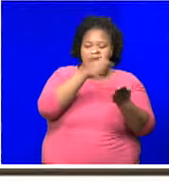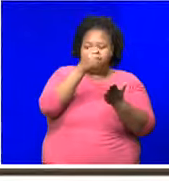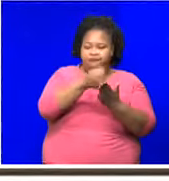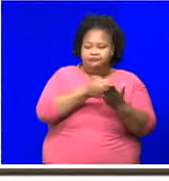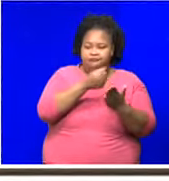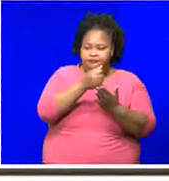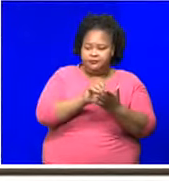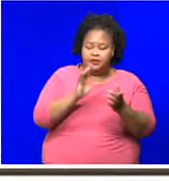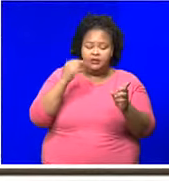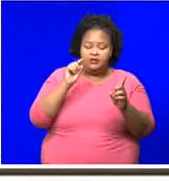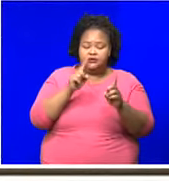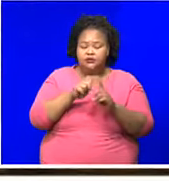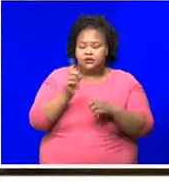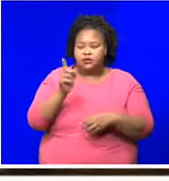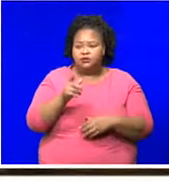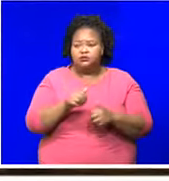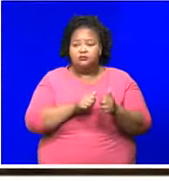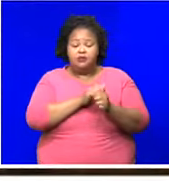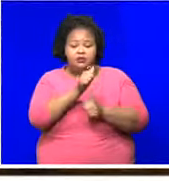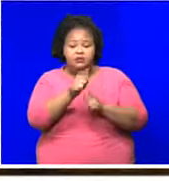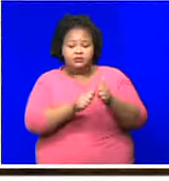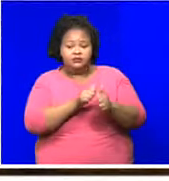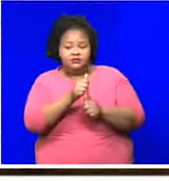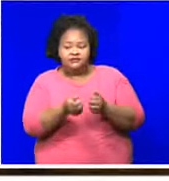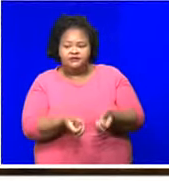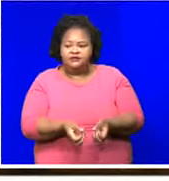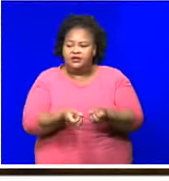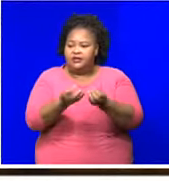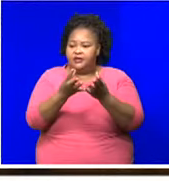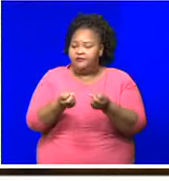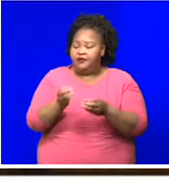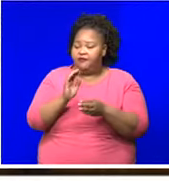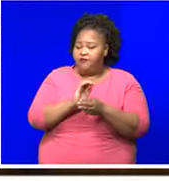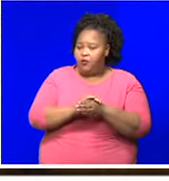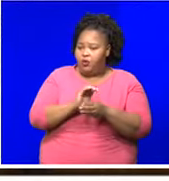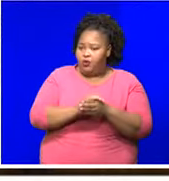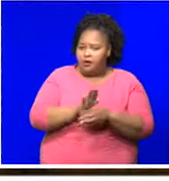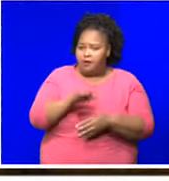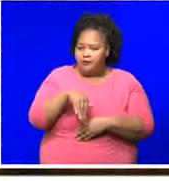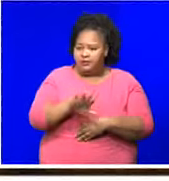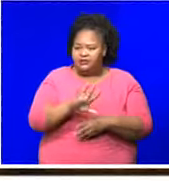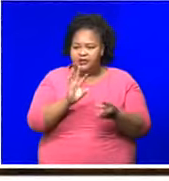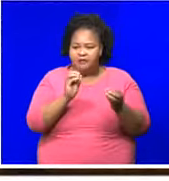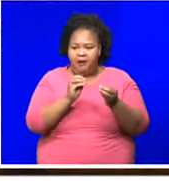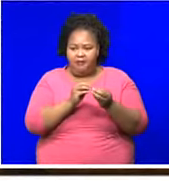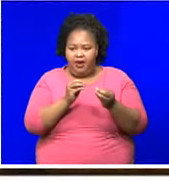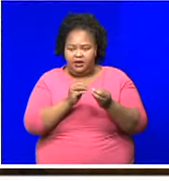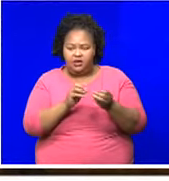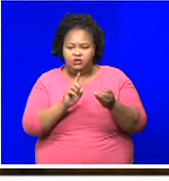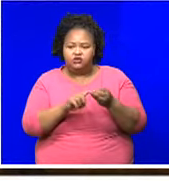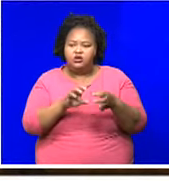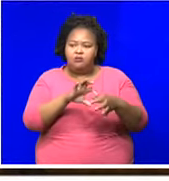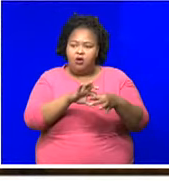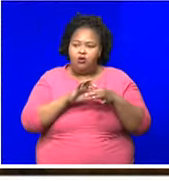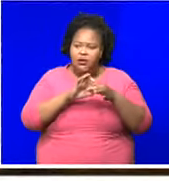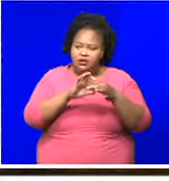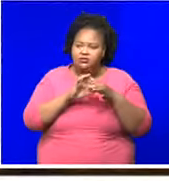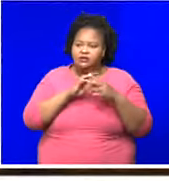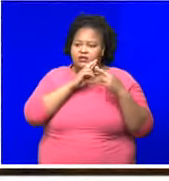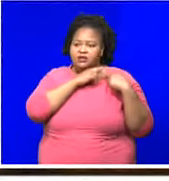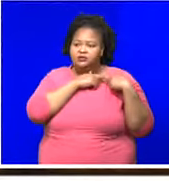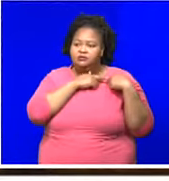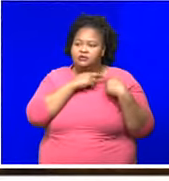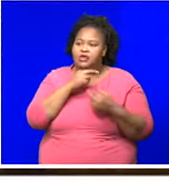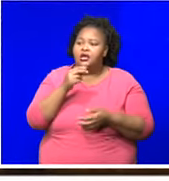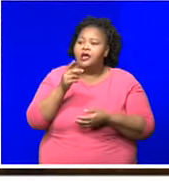an emerging new range of services, service providers such as non-bank financial institutions, mobile money operators, and fintech